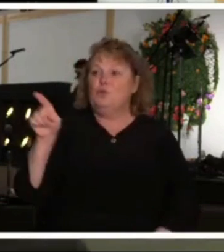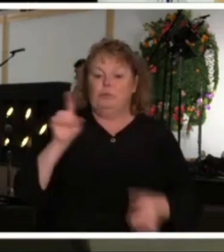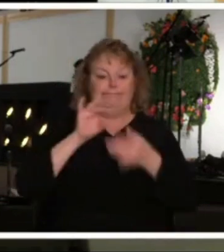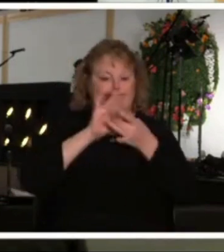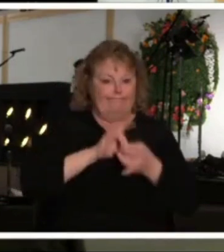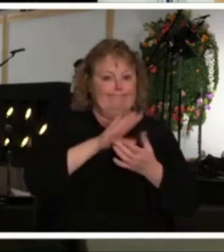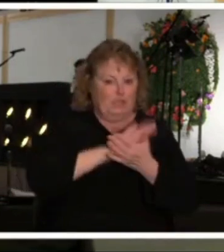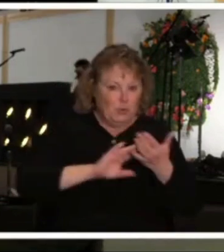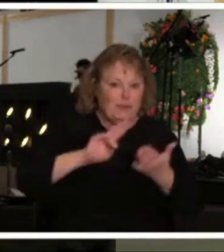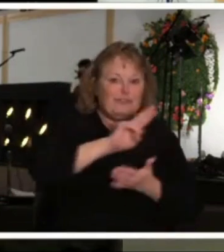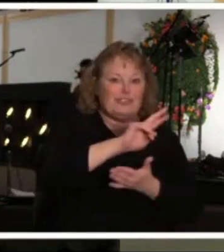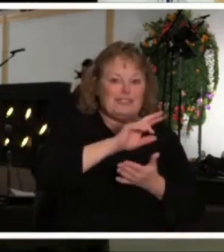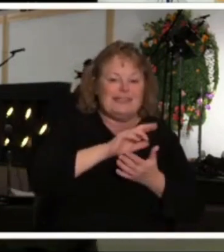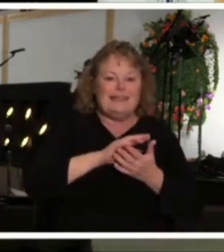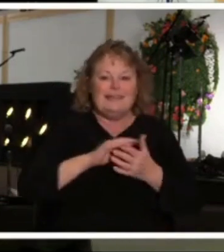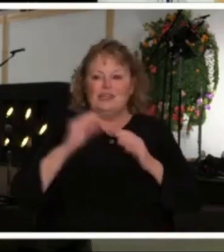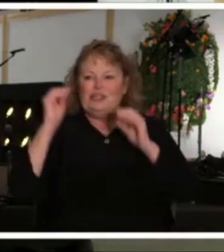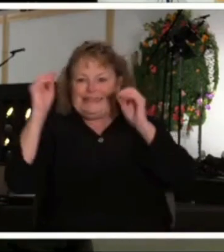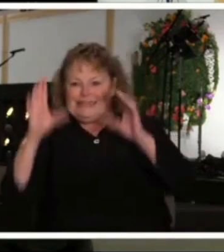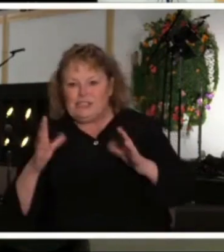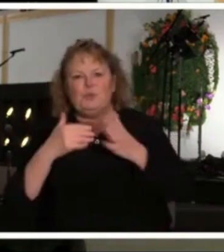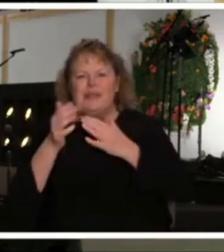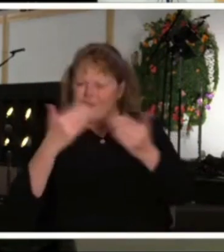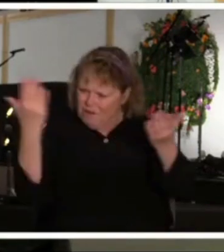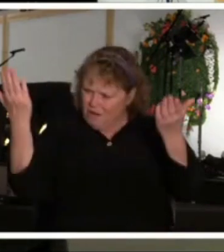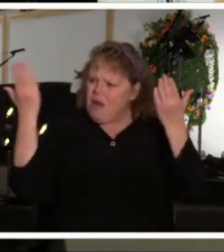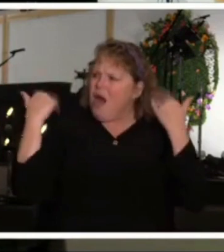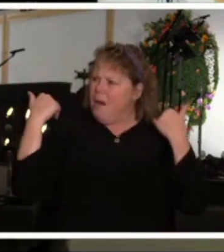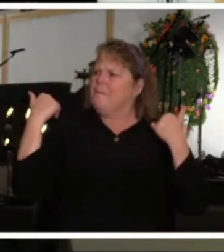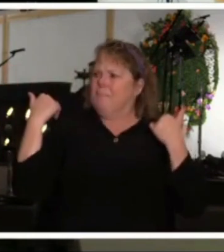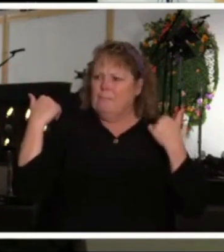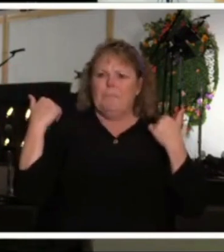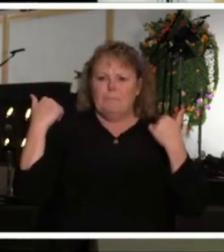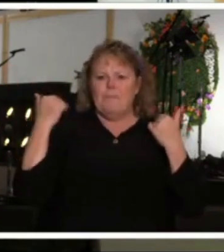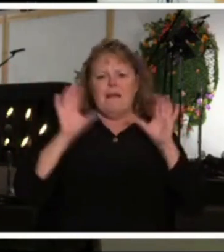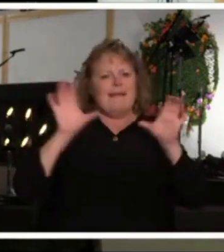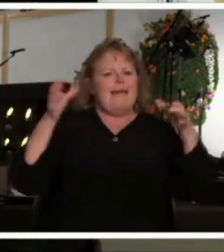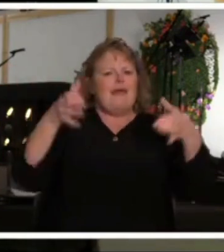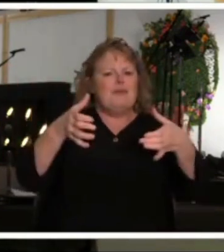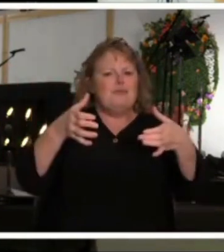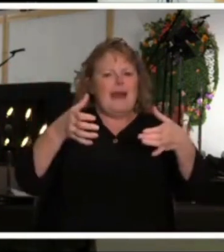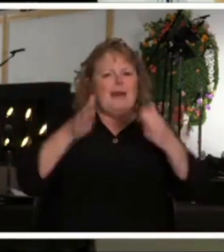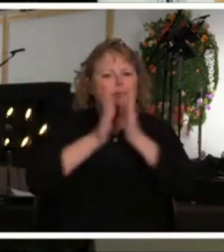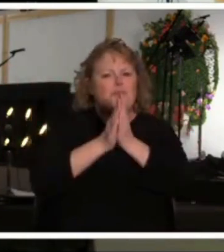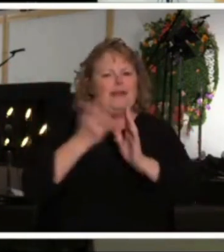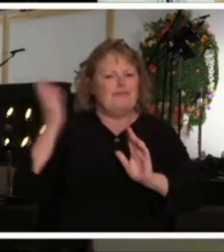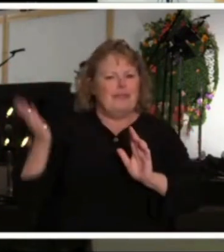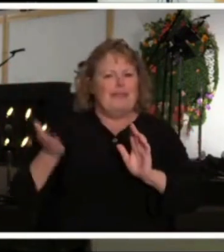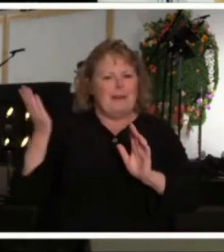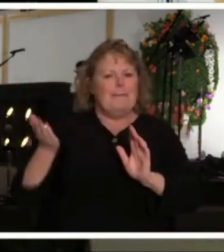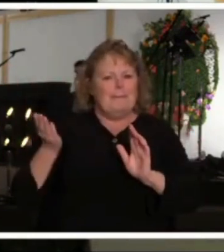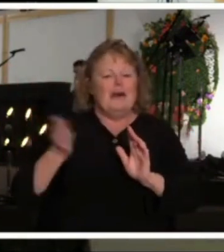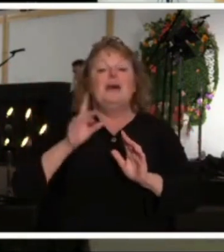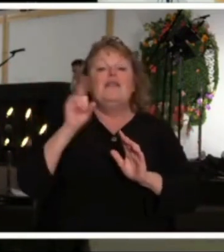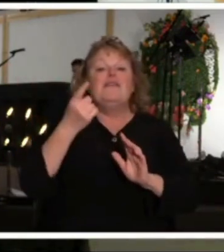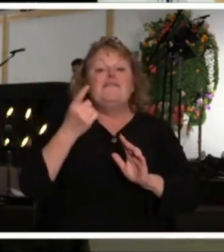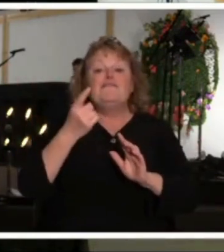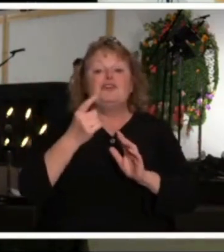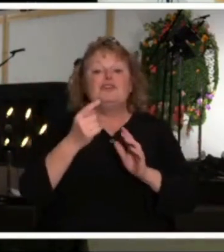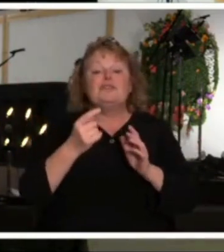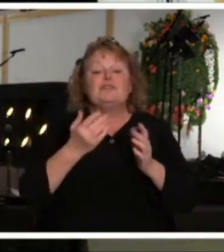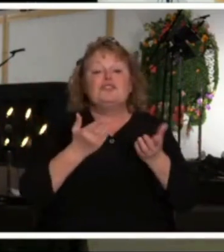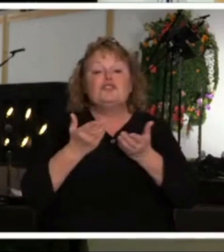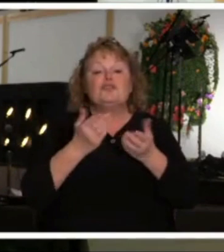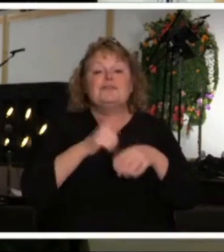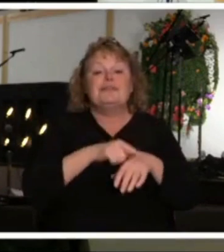the university or teacher or something like that, would you come and would you just gather around them here? In the first service, we had a number